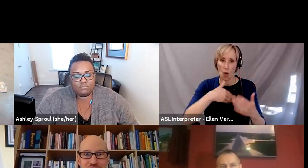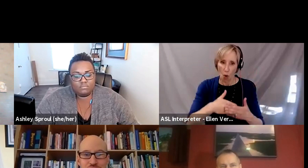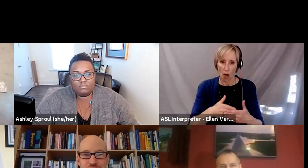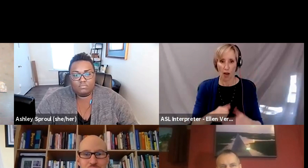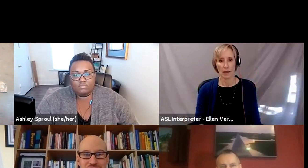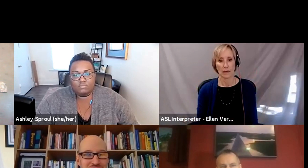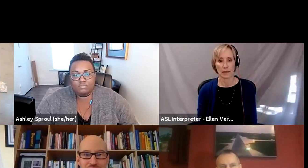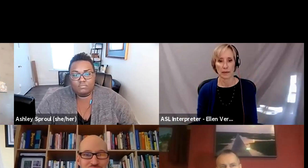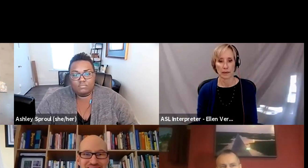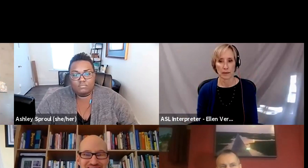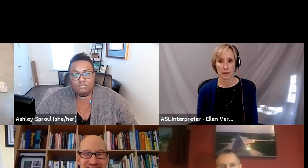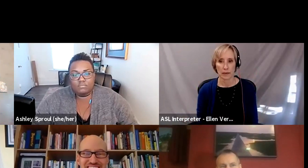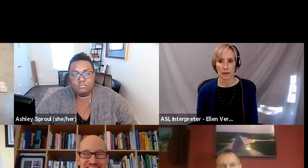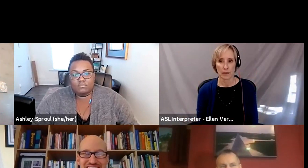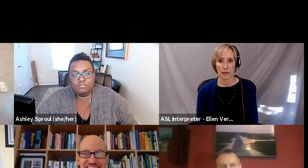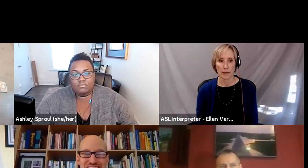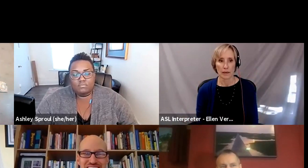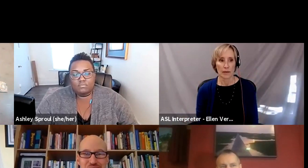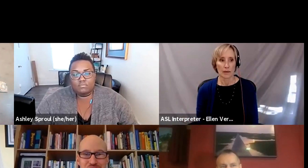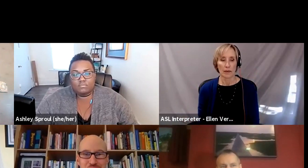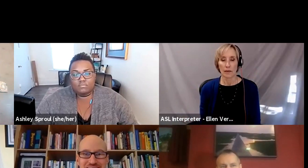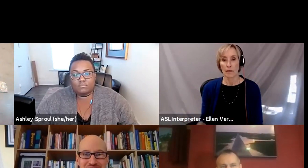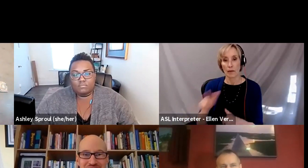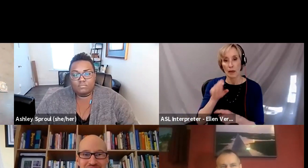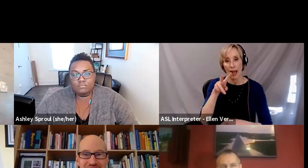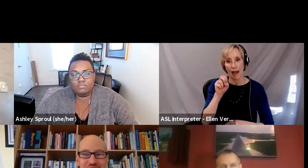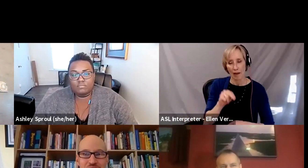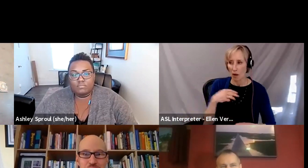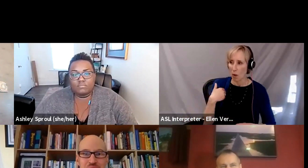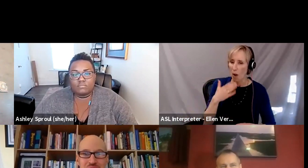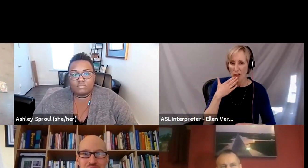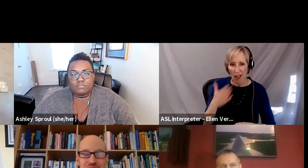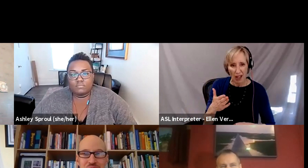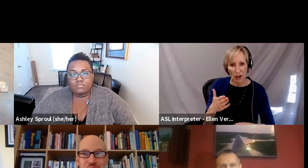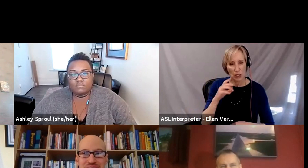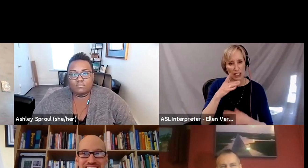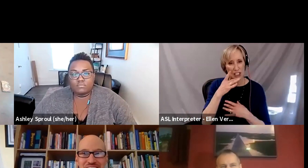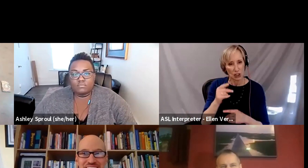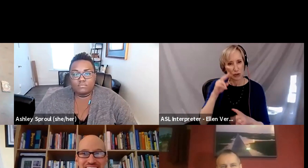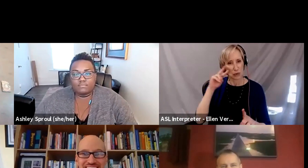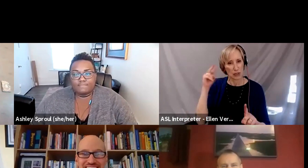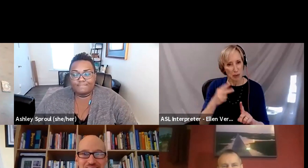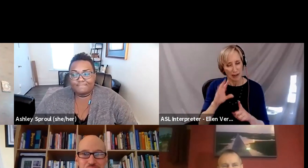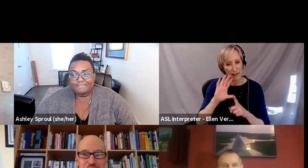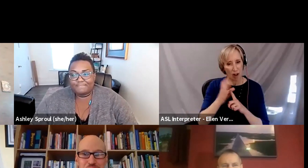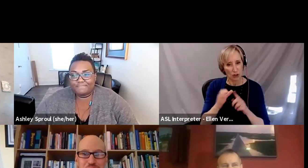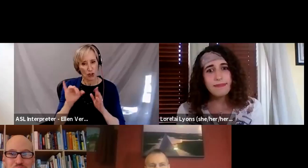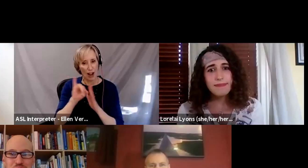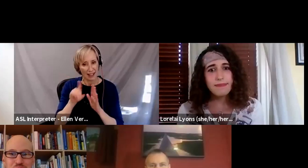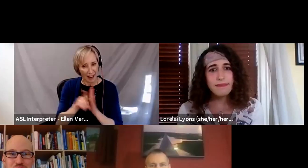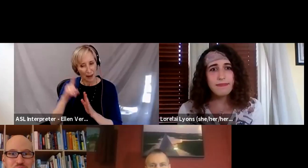Wow, thank you so much. That is a really neat perspective on that. Who would like to go next?